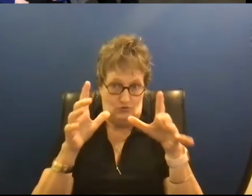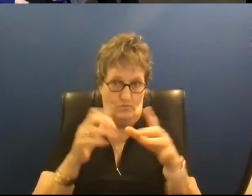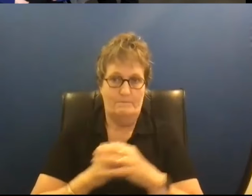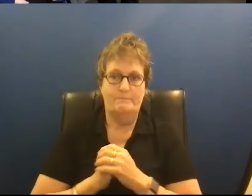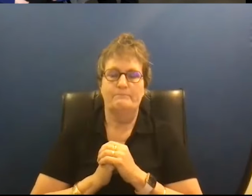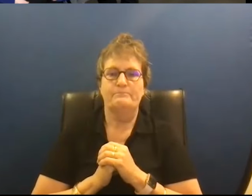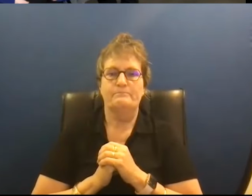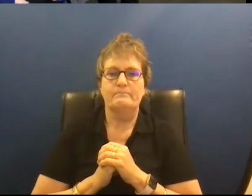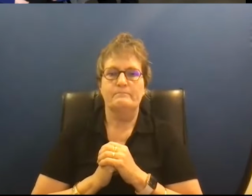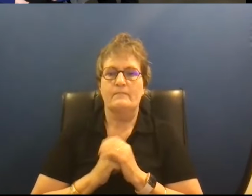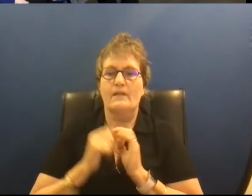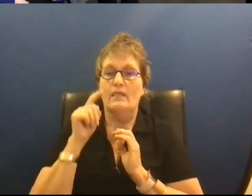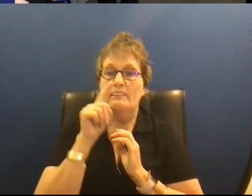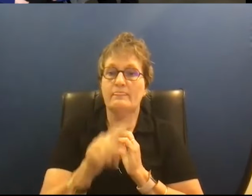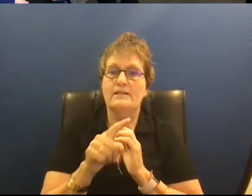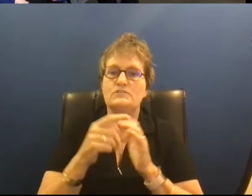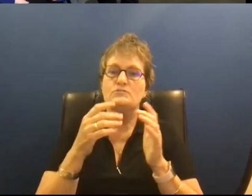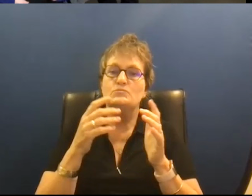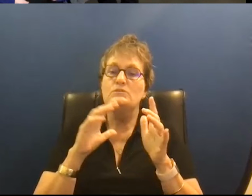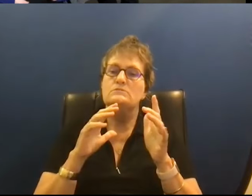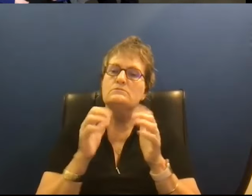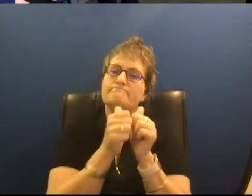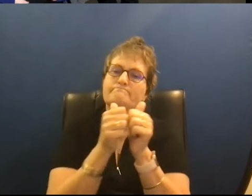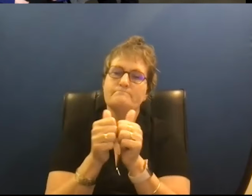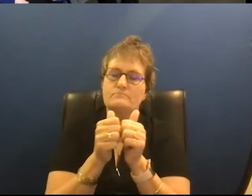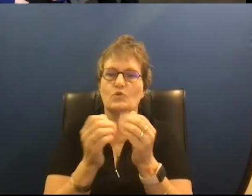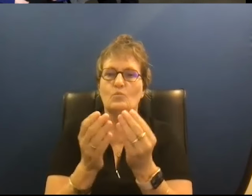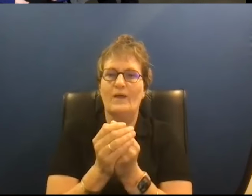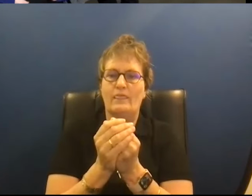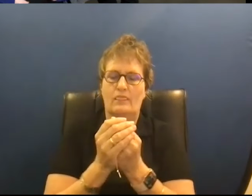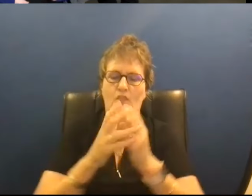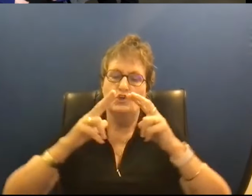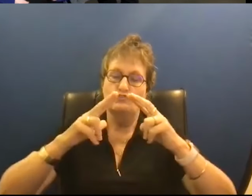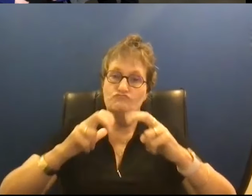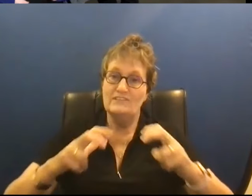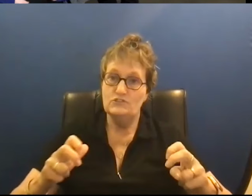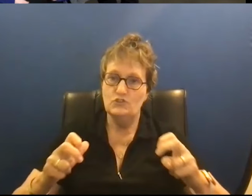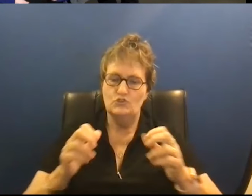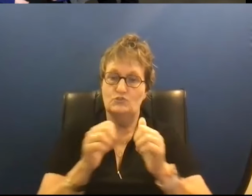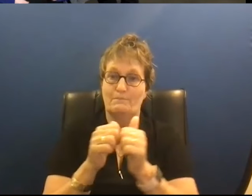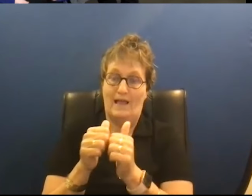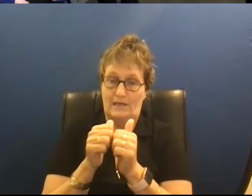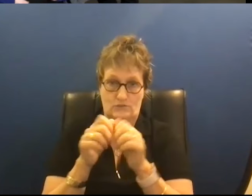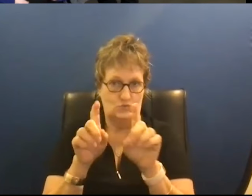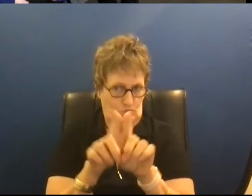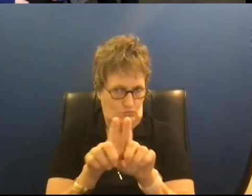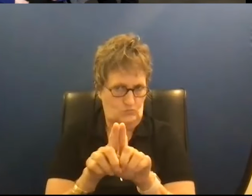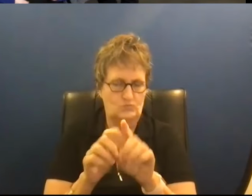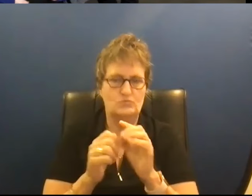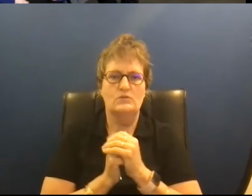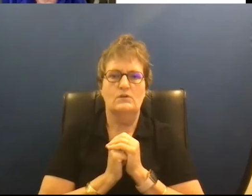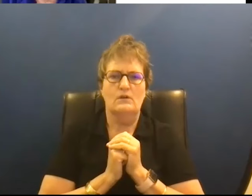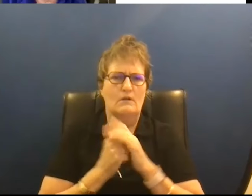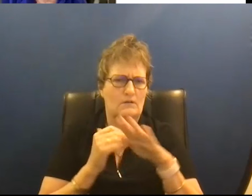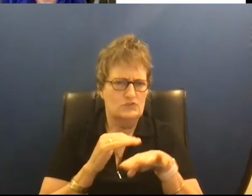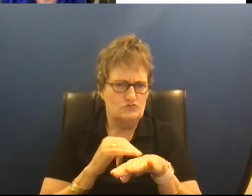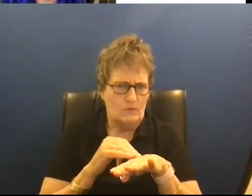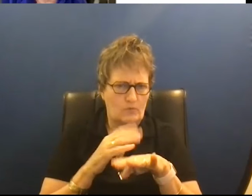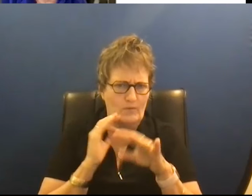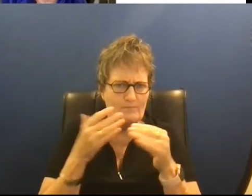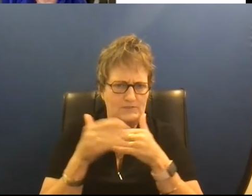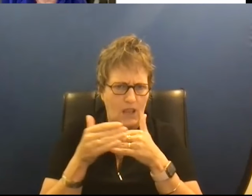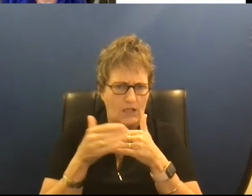this was in collaboration with research partners as well. Hang on, I'm having trouble moving my slides. There we